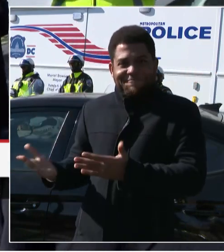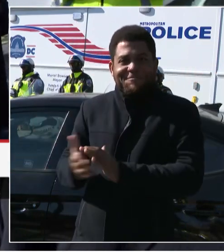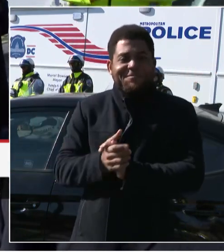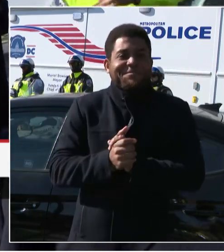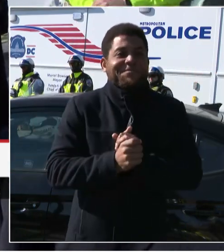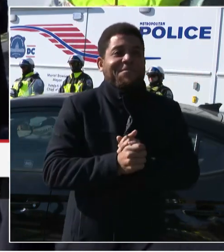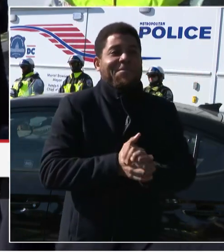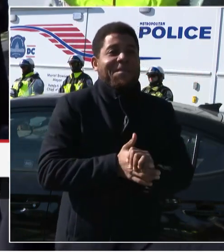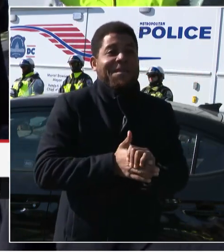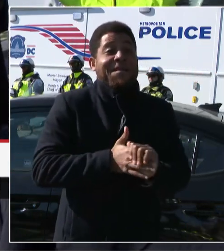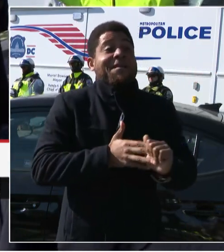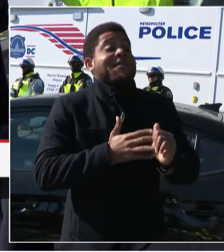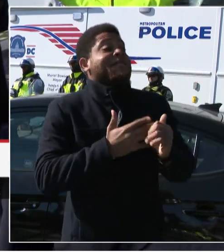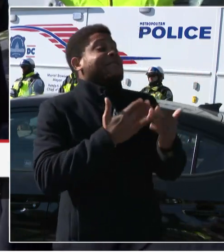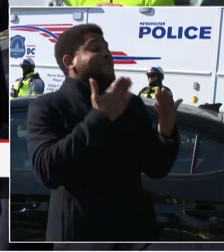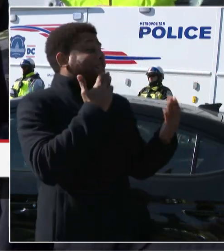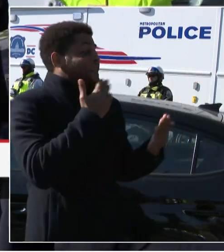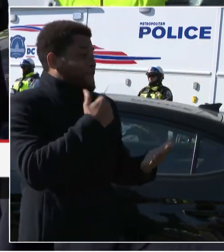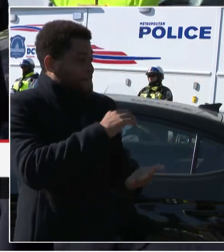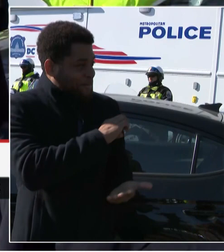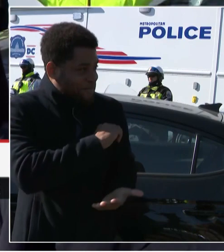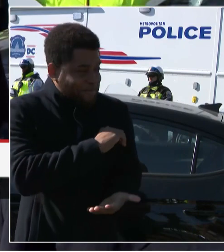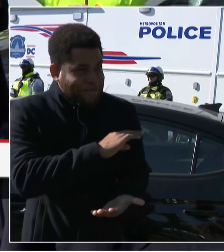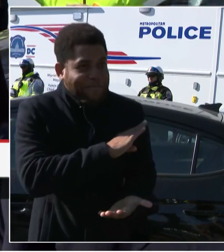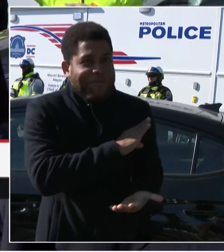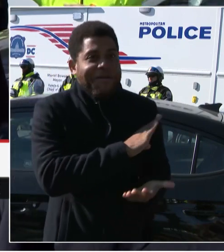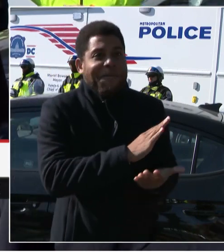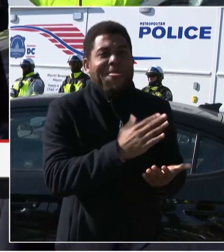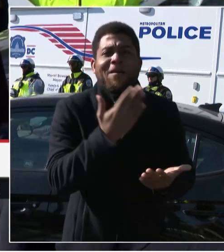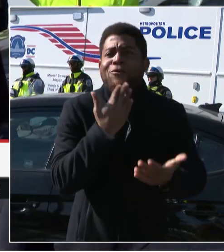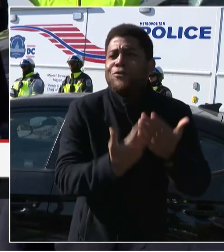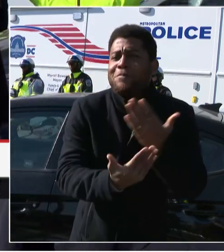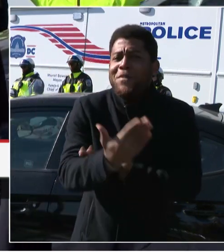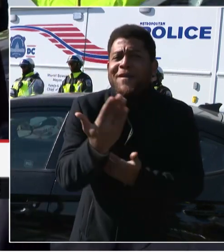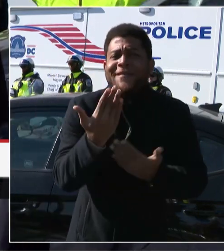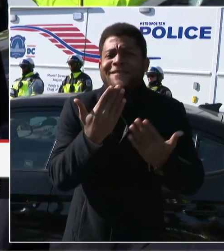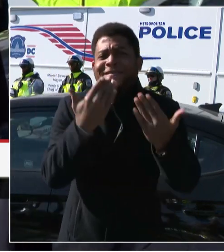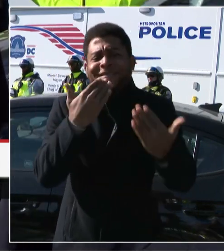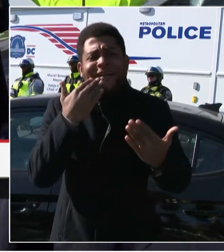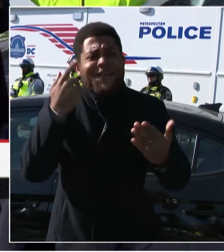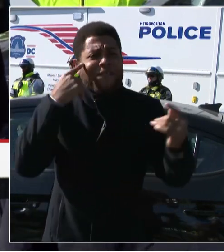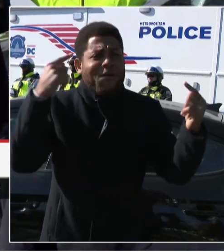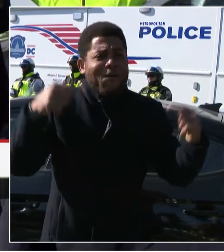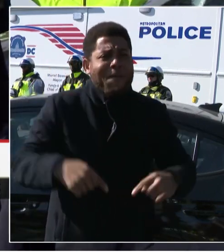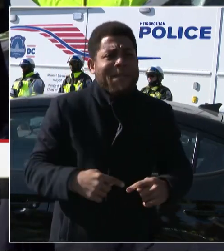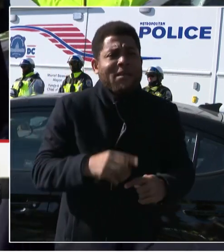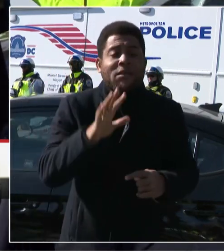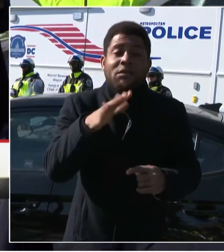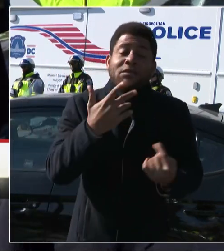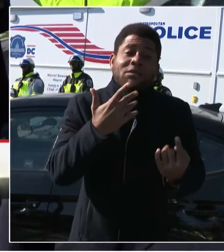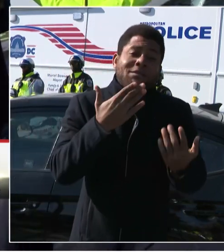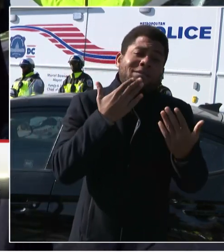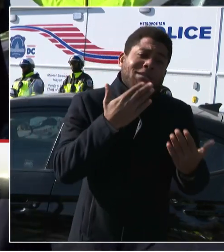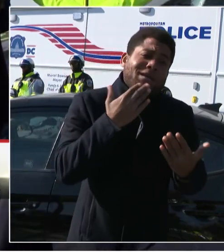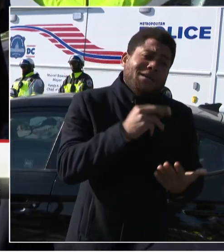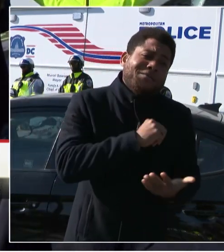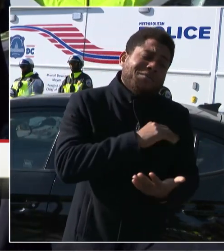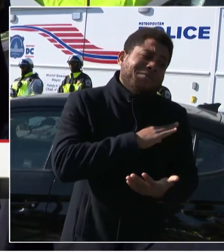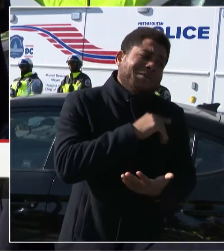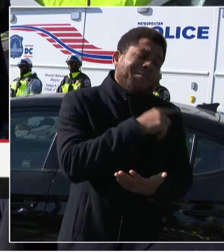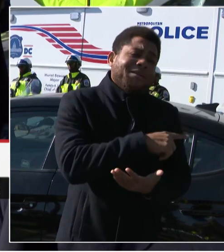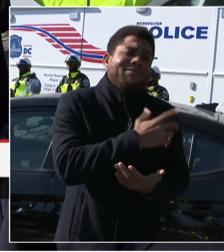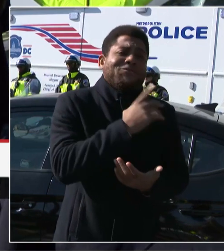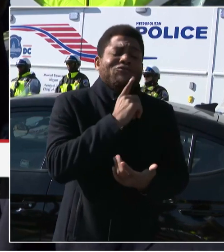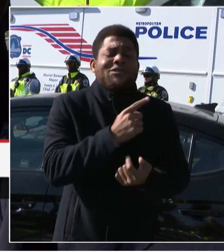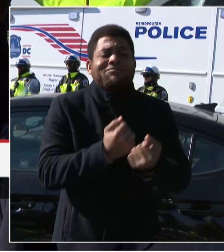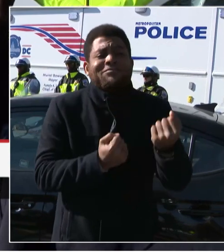Thank you, Madam Mayor. Good morning, everyone, and thank you so much for being here. I want to thank Mayor Bowser for her support of this initiative. As